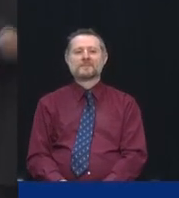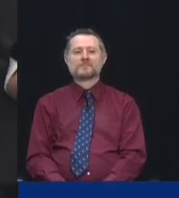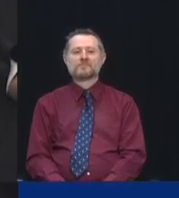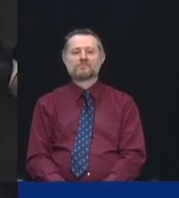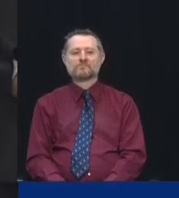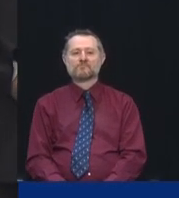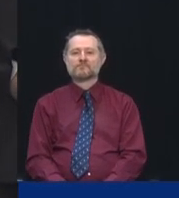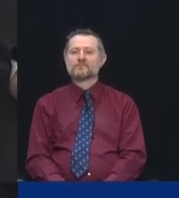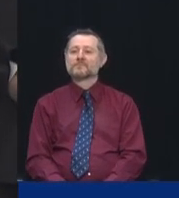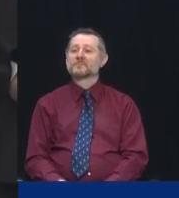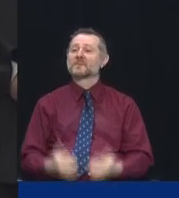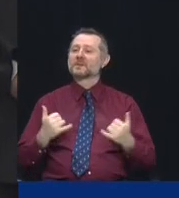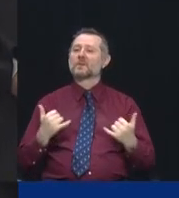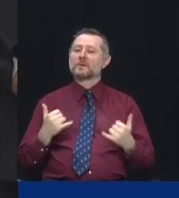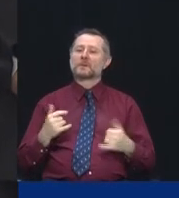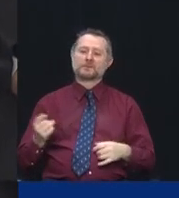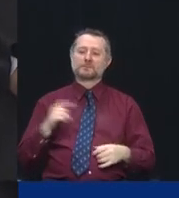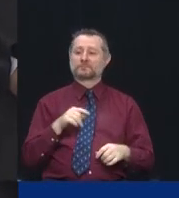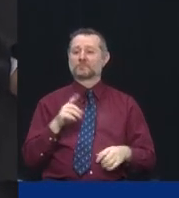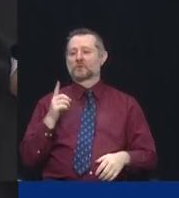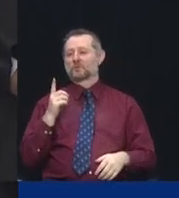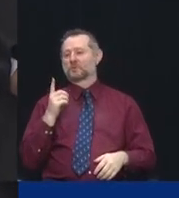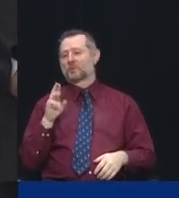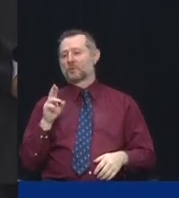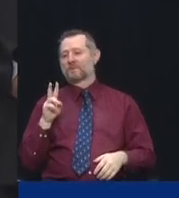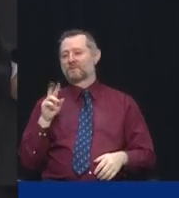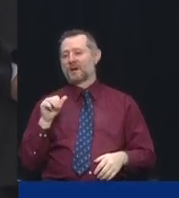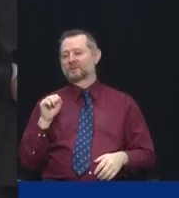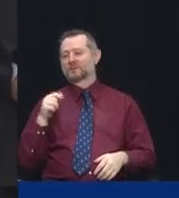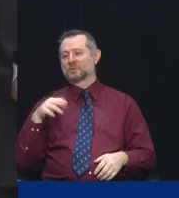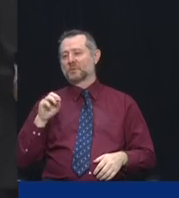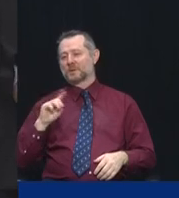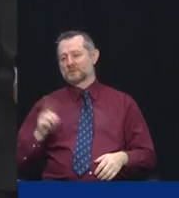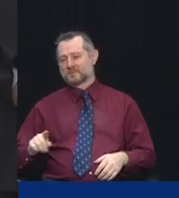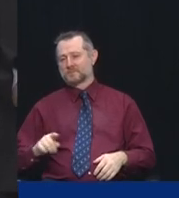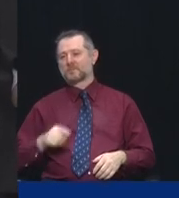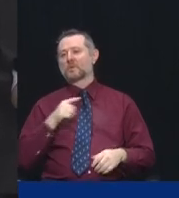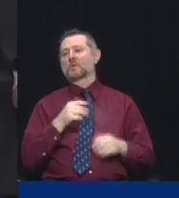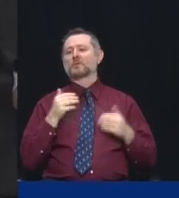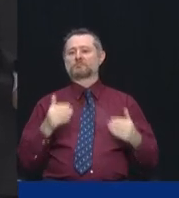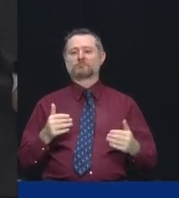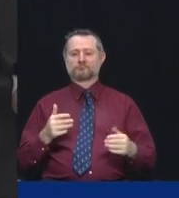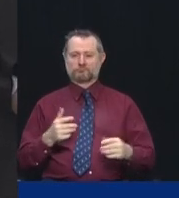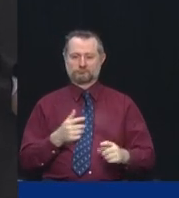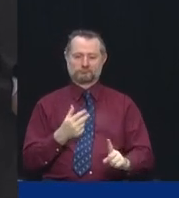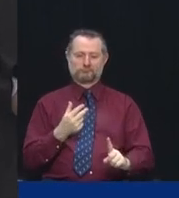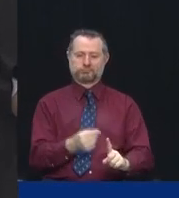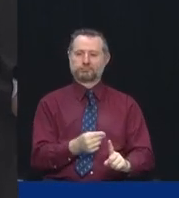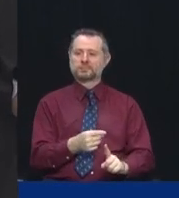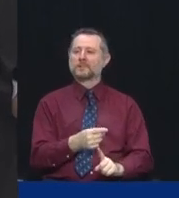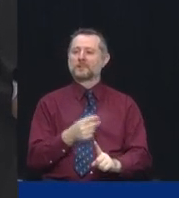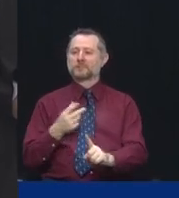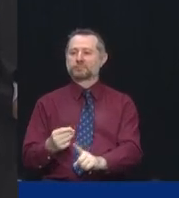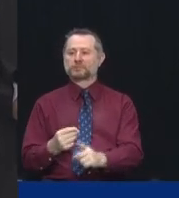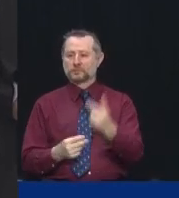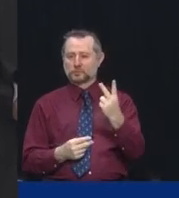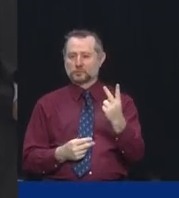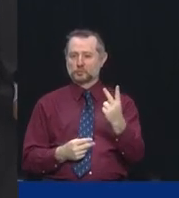I'm now going to ask Dr. Vasquez to administer two vaccines for us,